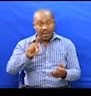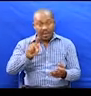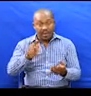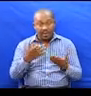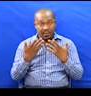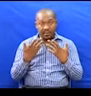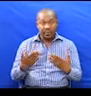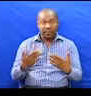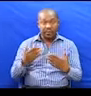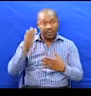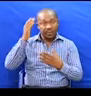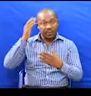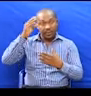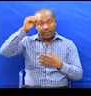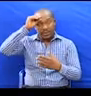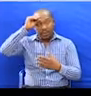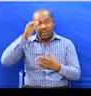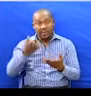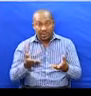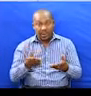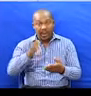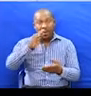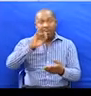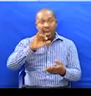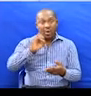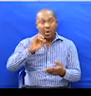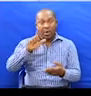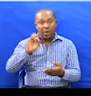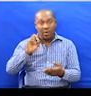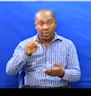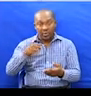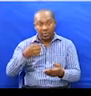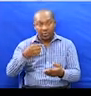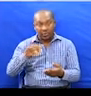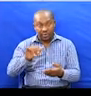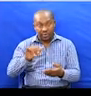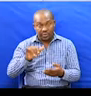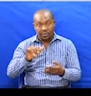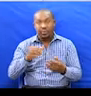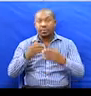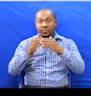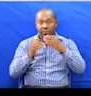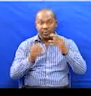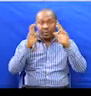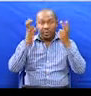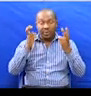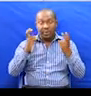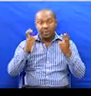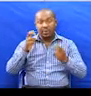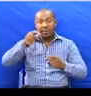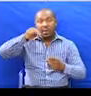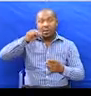is biology under the topic known as nutrition, under the subtopic which is called food